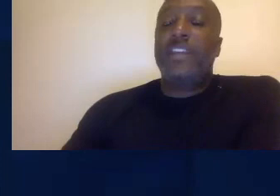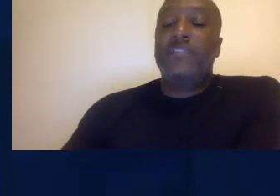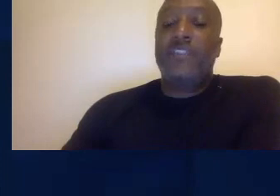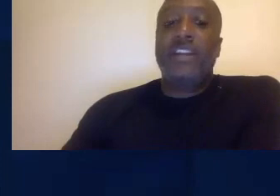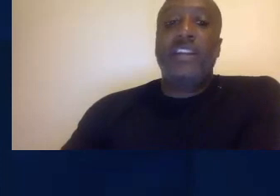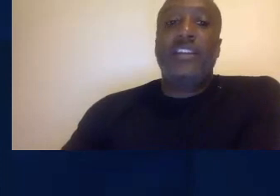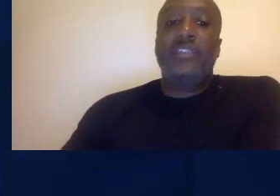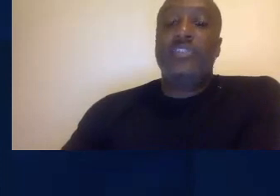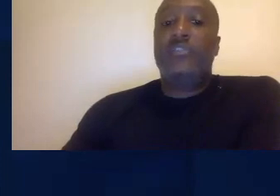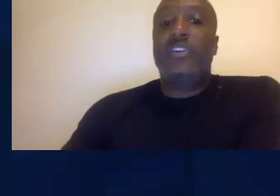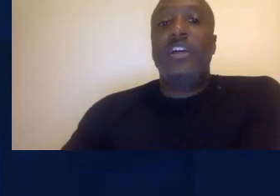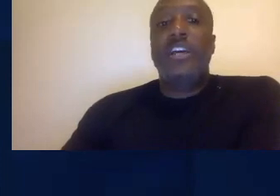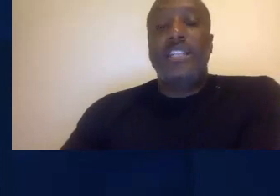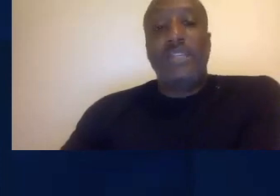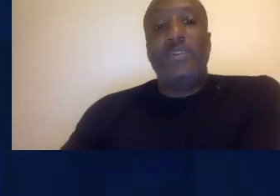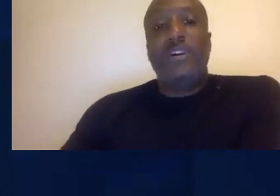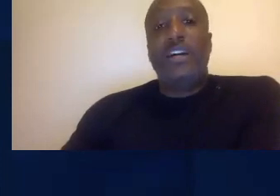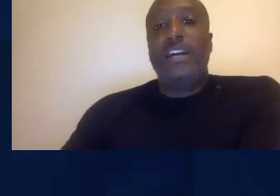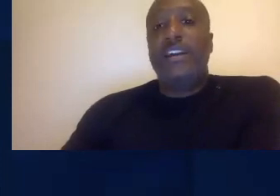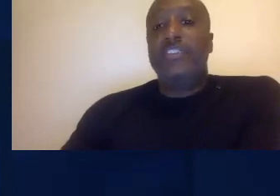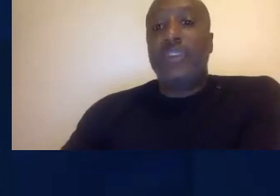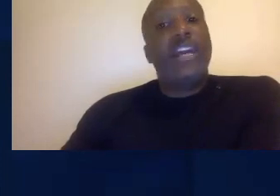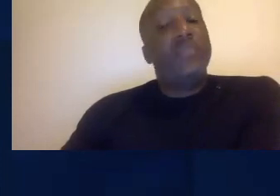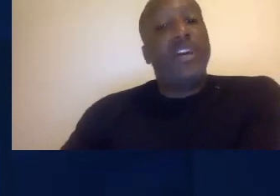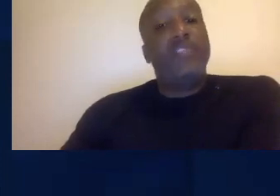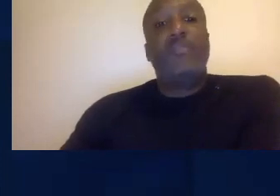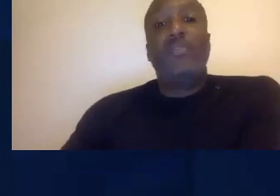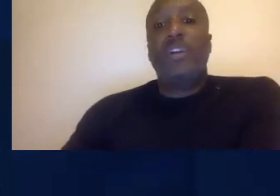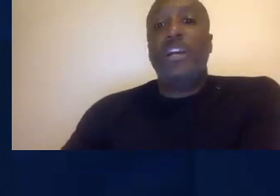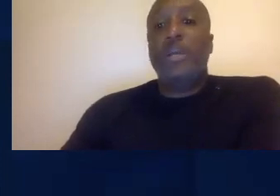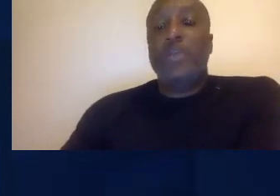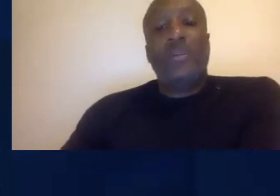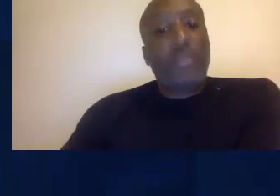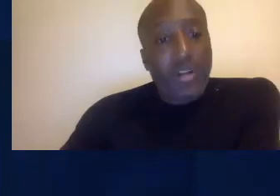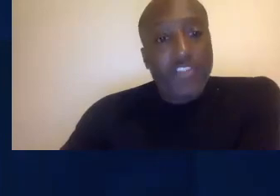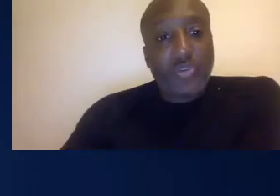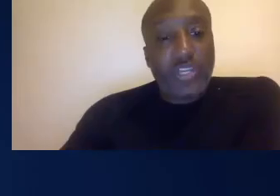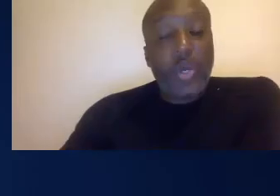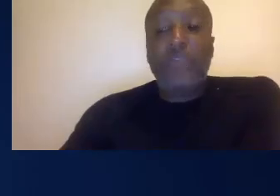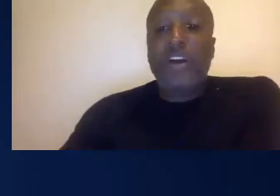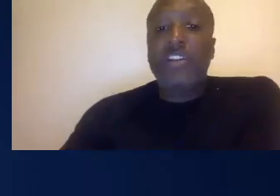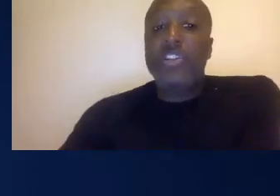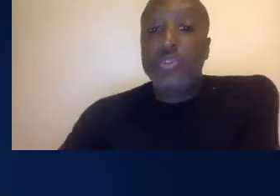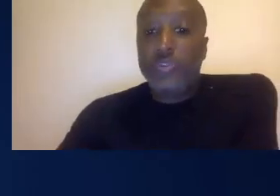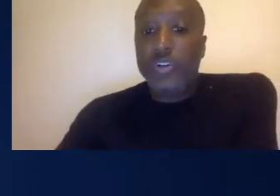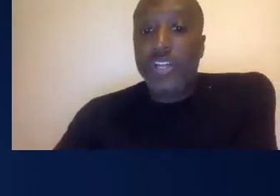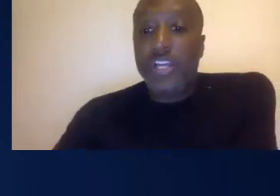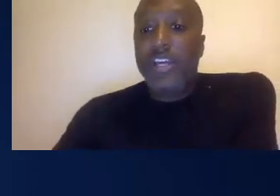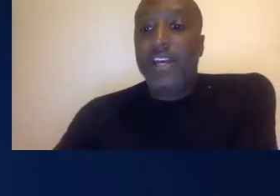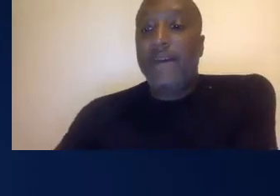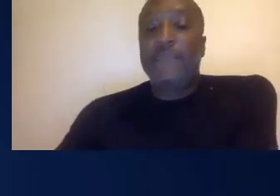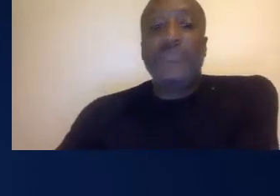thank Yvette and Christopher, Deepa and Andrea and Ben for being a part of this training. Hope you found it